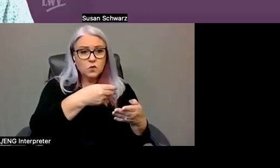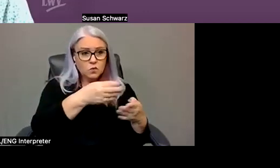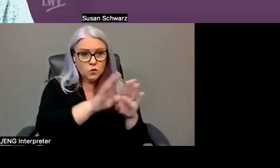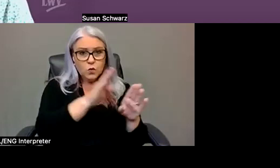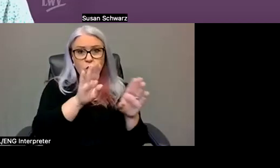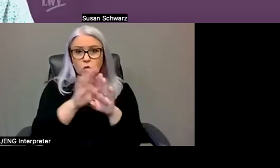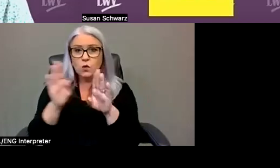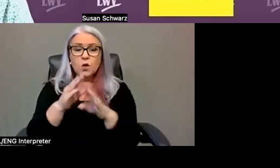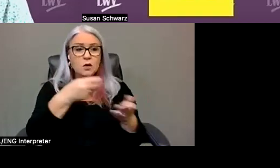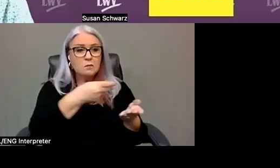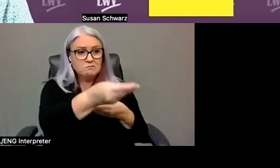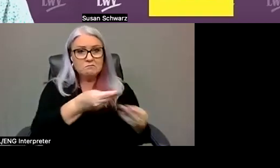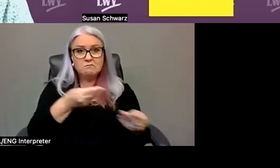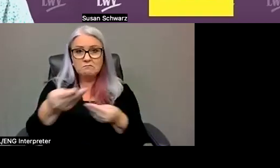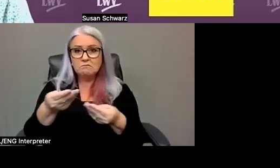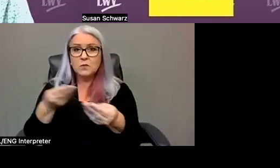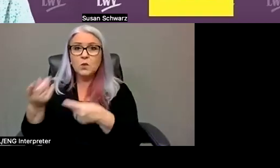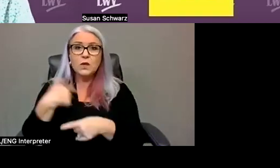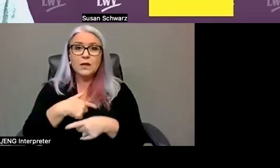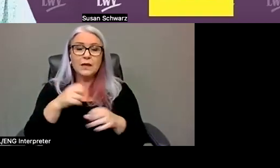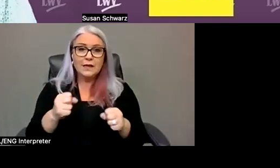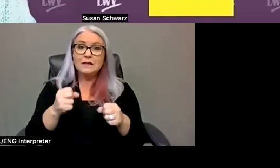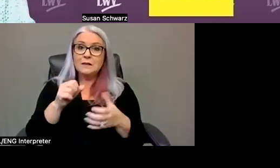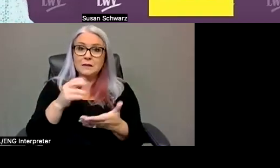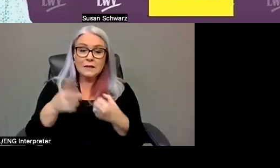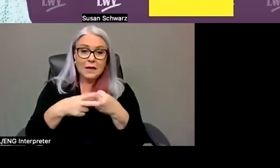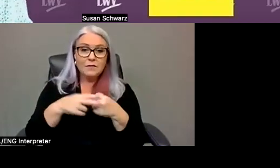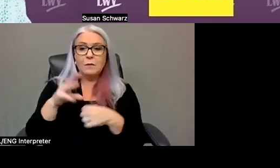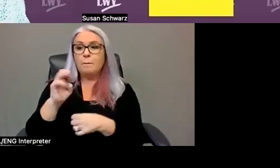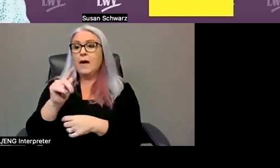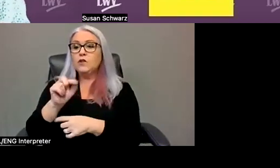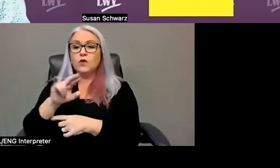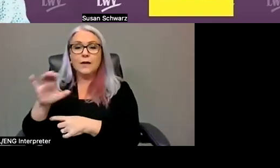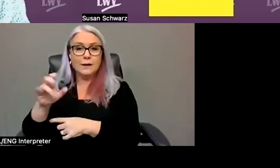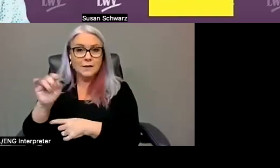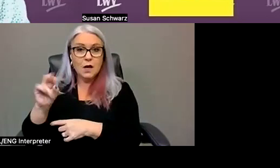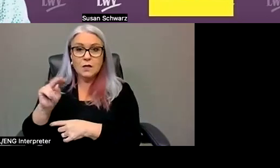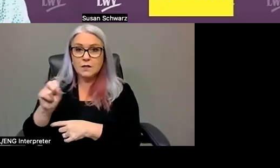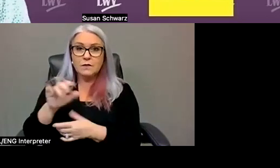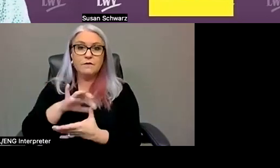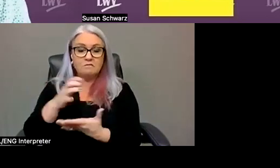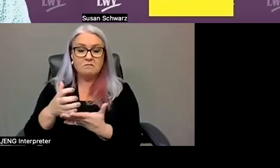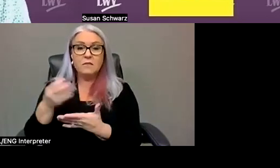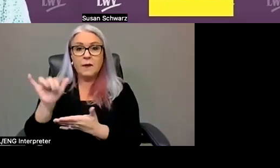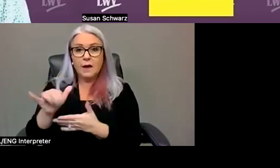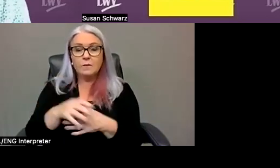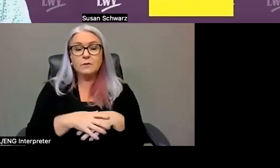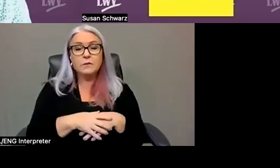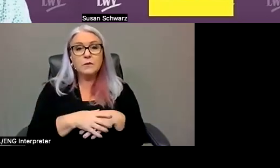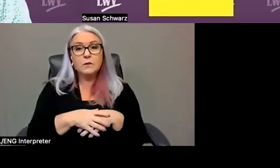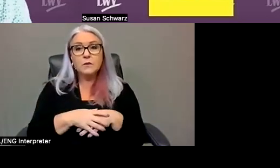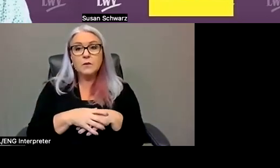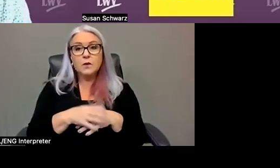save, metric tons of that. So, and we're also looking at so much more